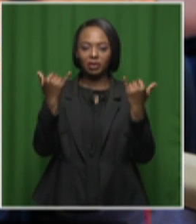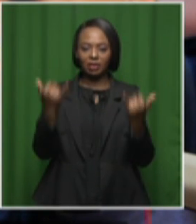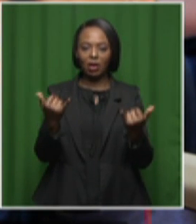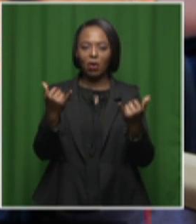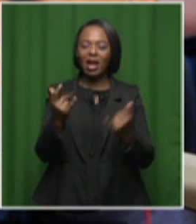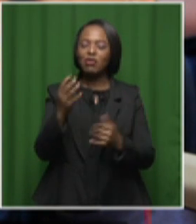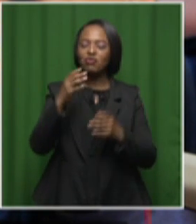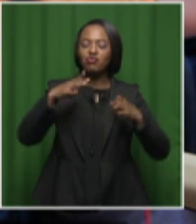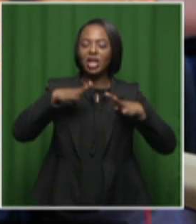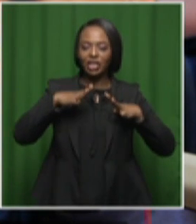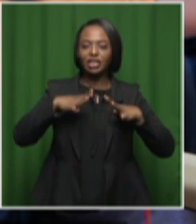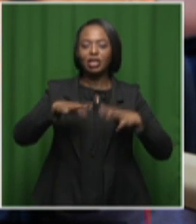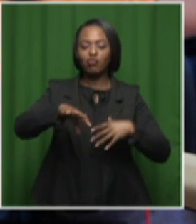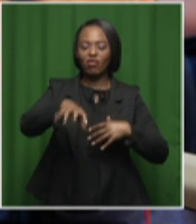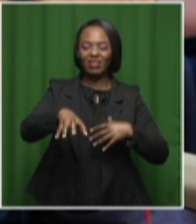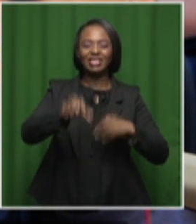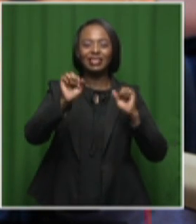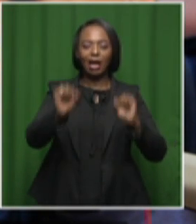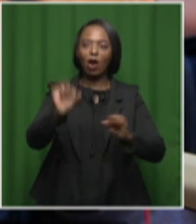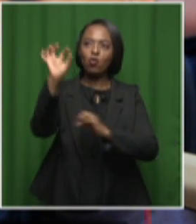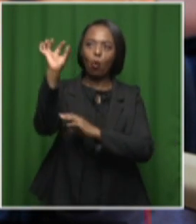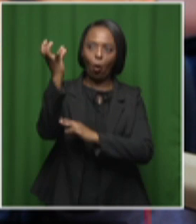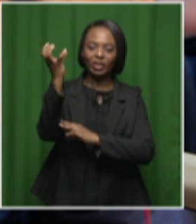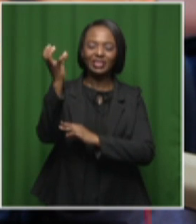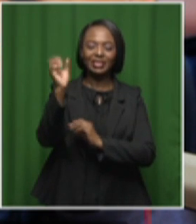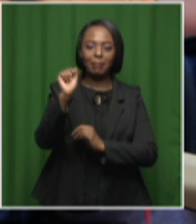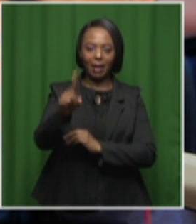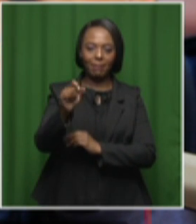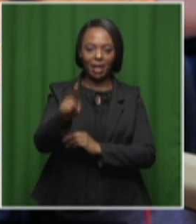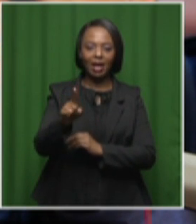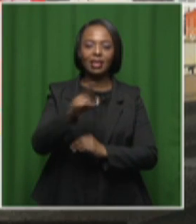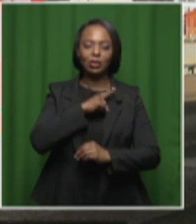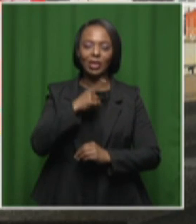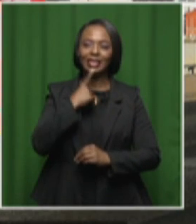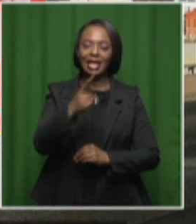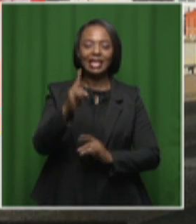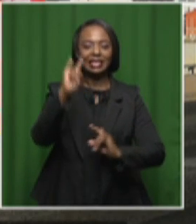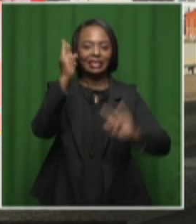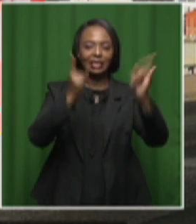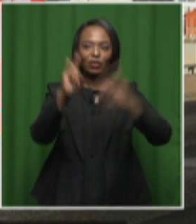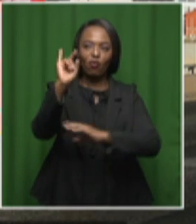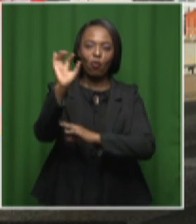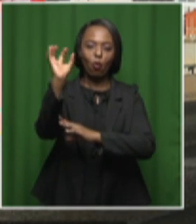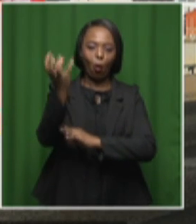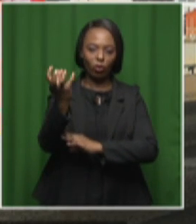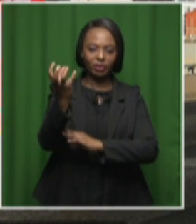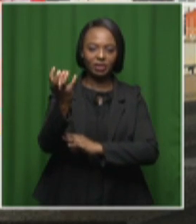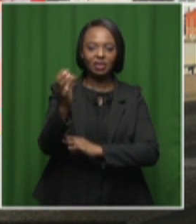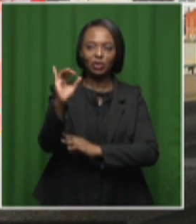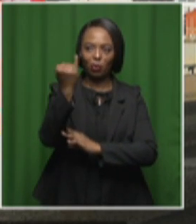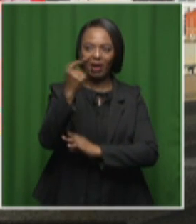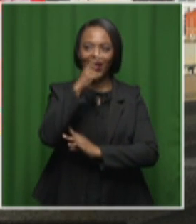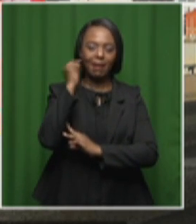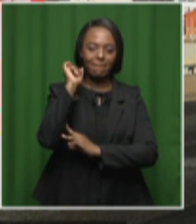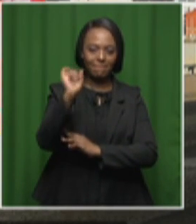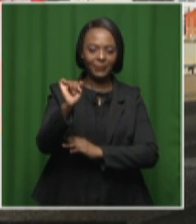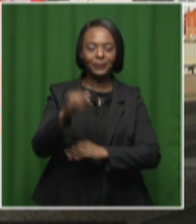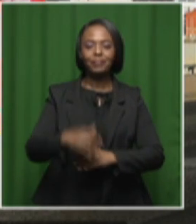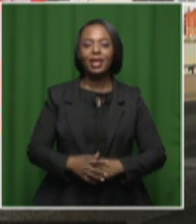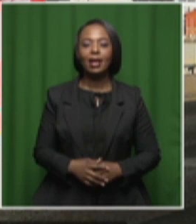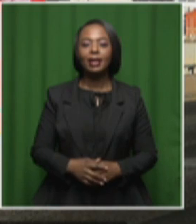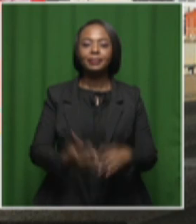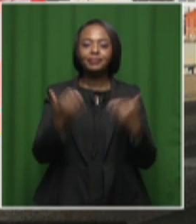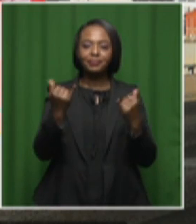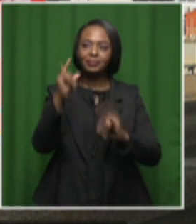the world. And this is how we got that name of being the city of gold. And of course, still with me on the